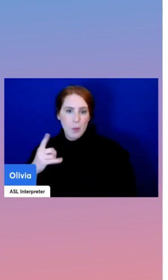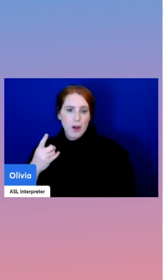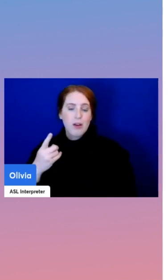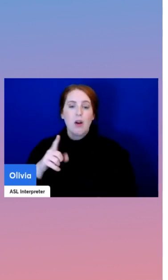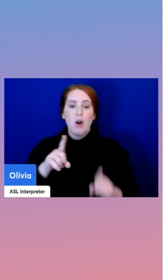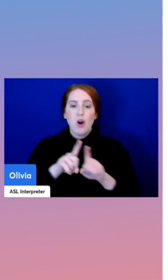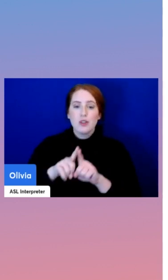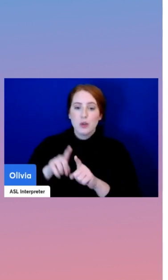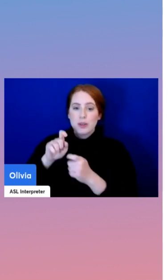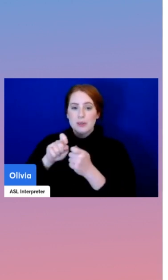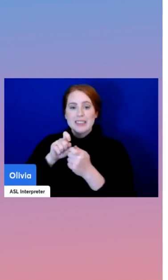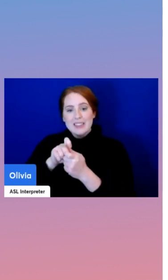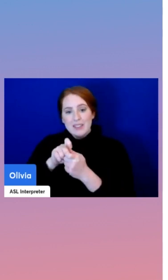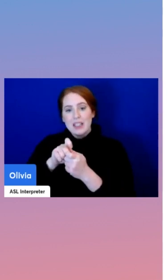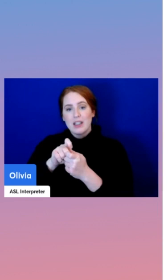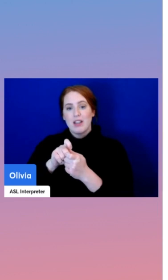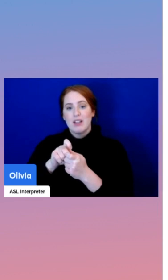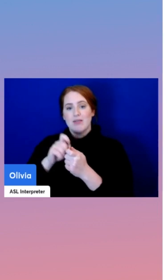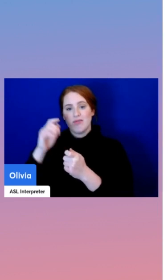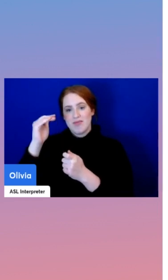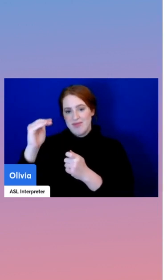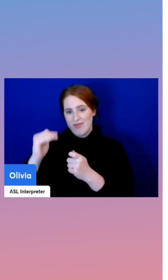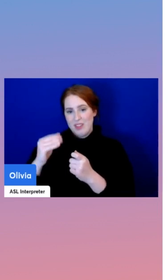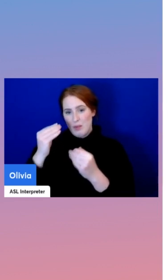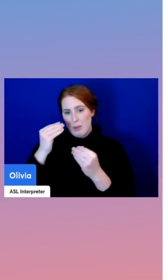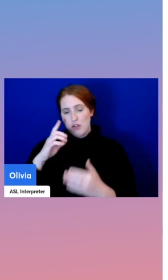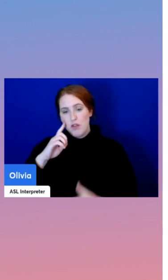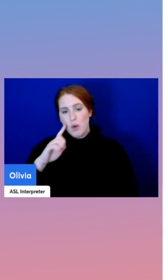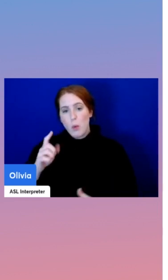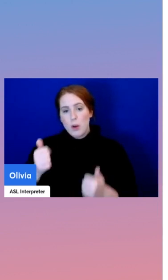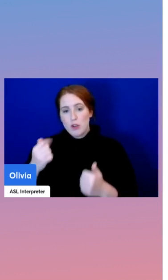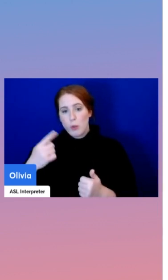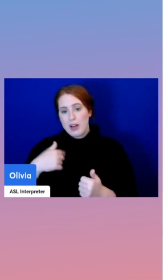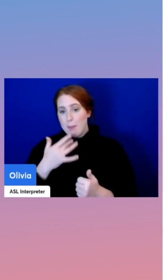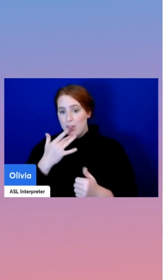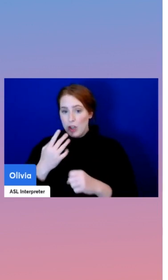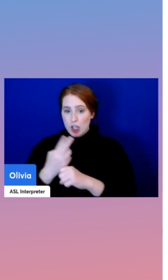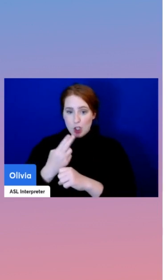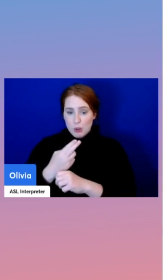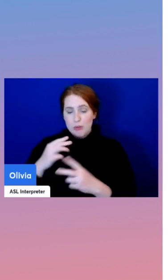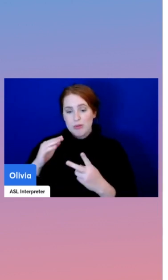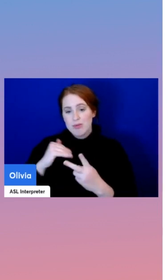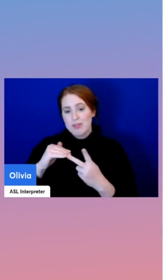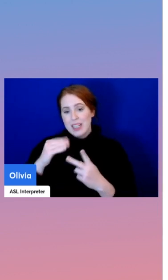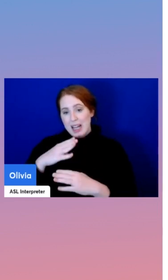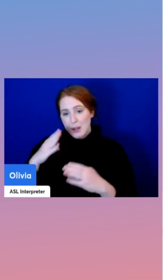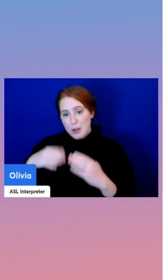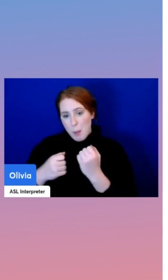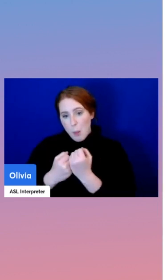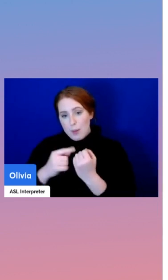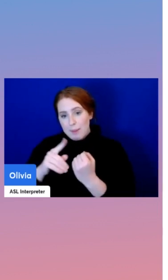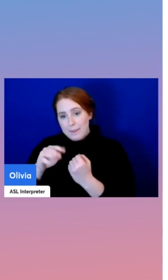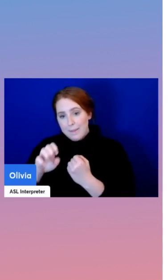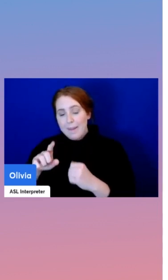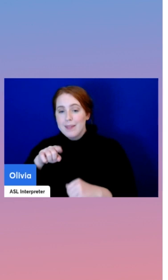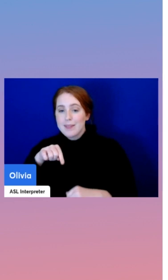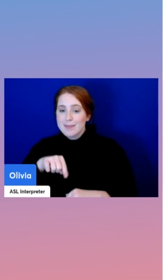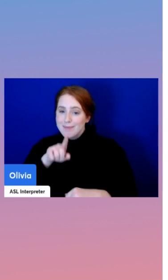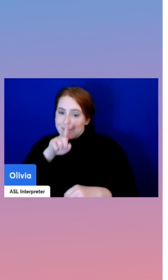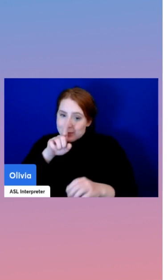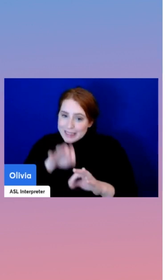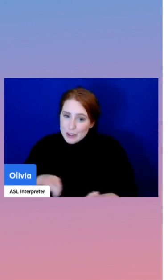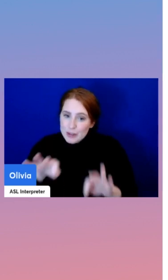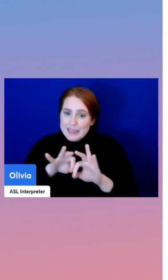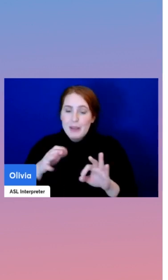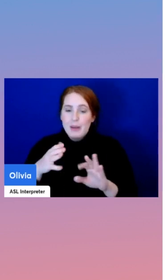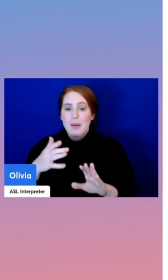details about which instance type I want my builders to use, what is the end of support date. So this is really interesting because before I ever build a